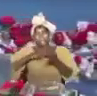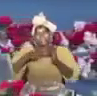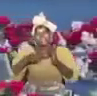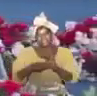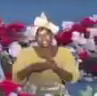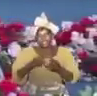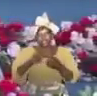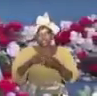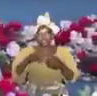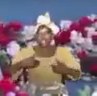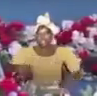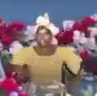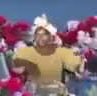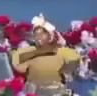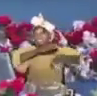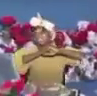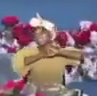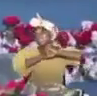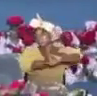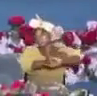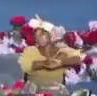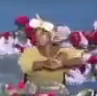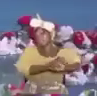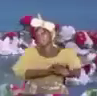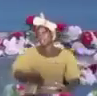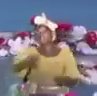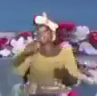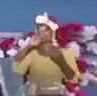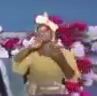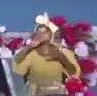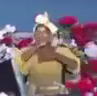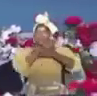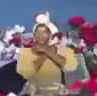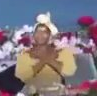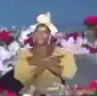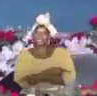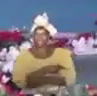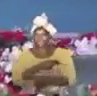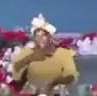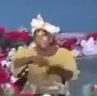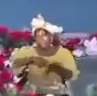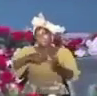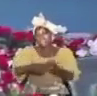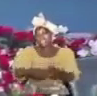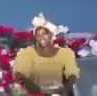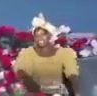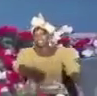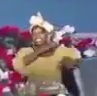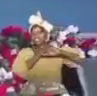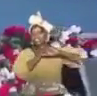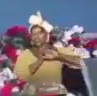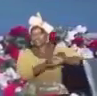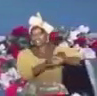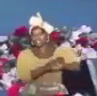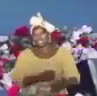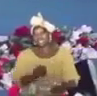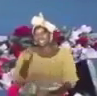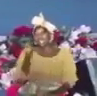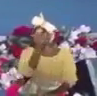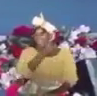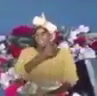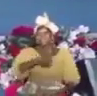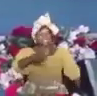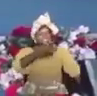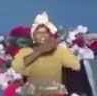security. To have rest means to have security. Any and all kinds